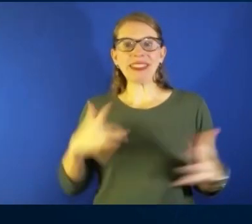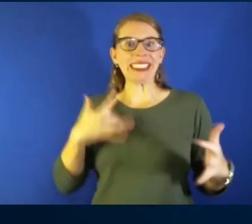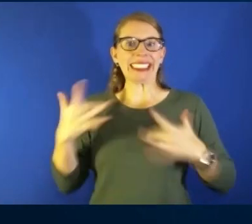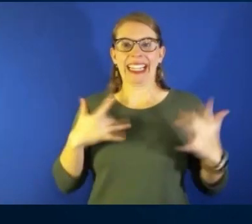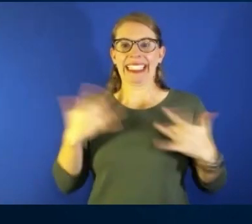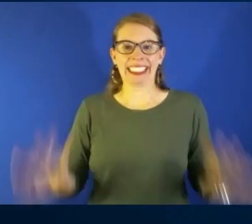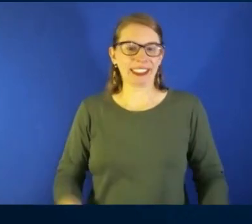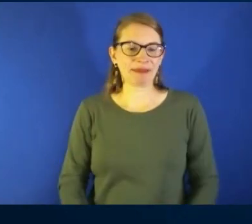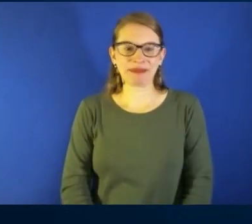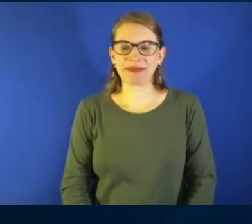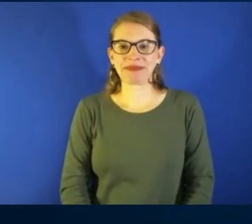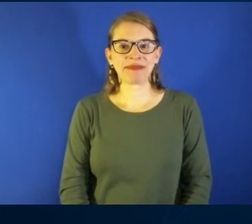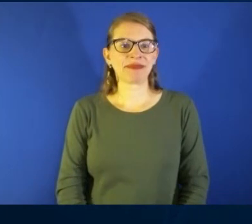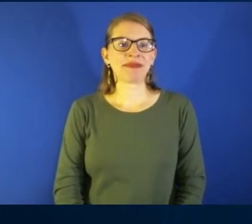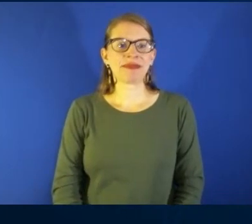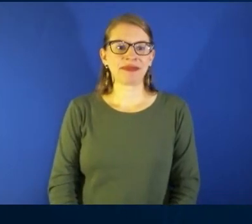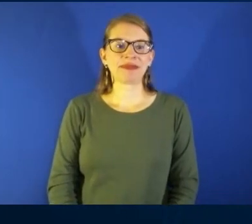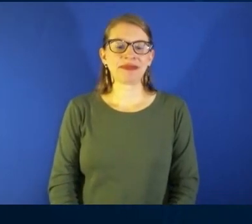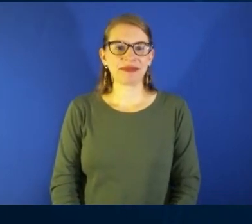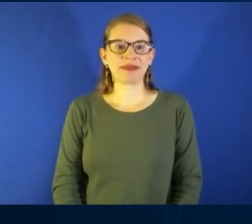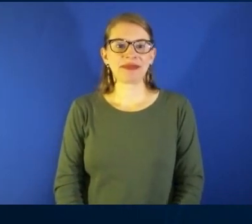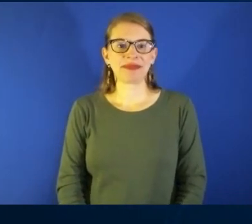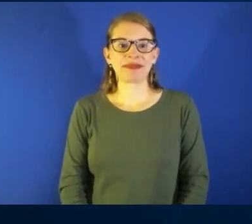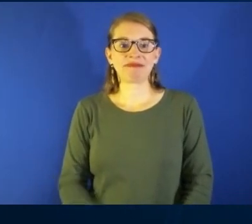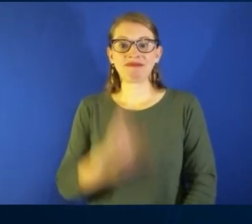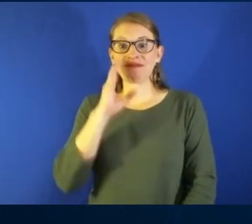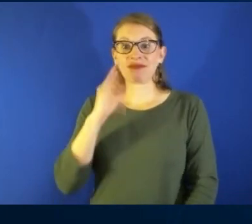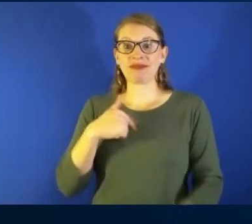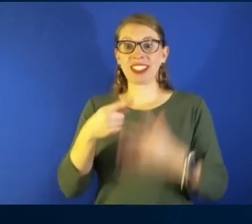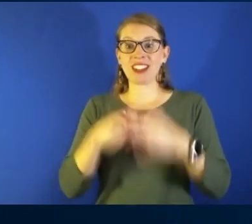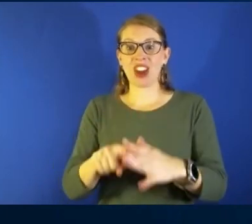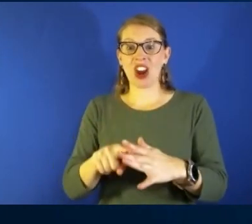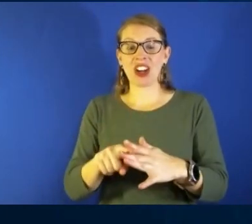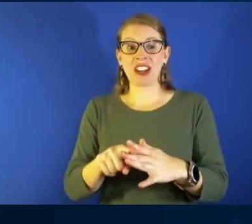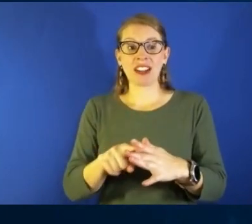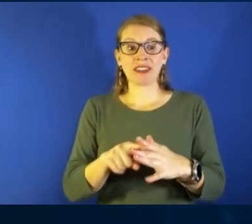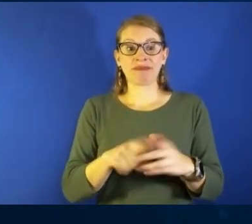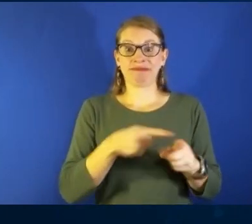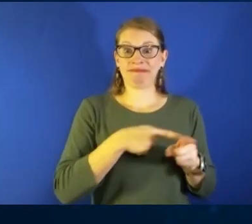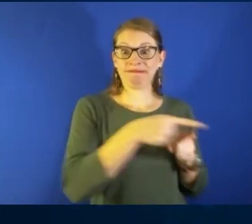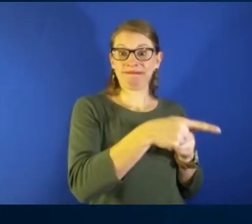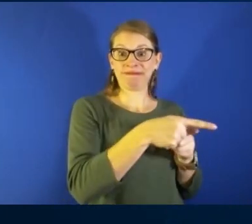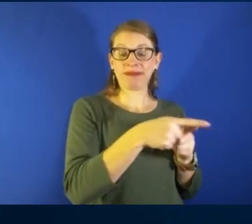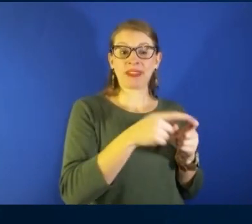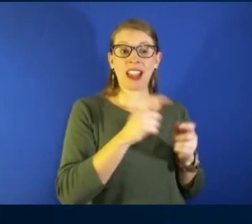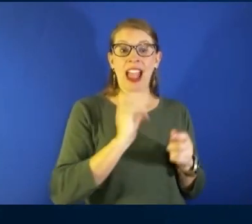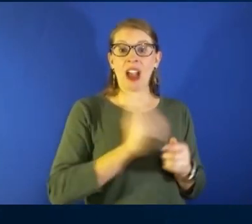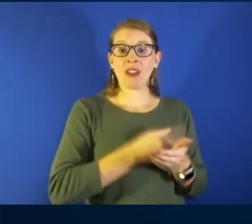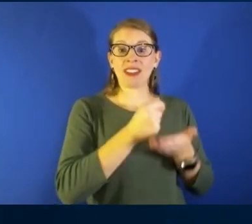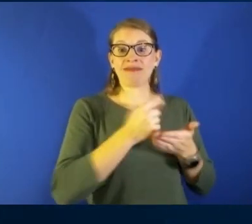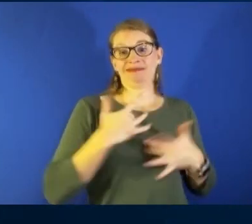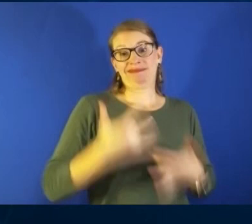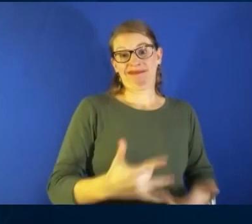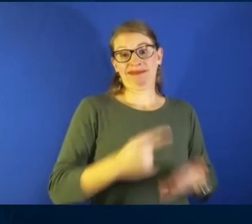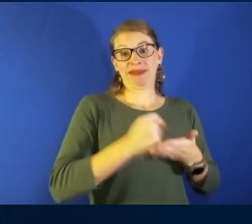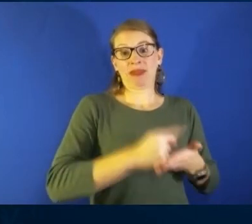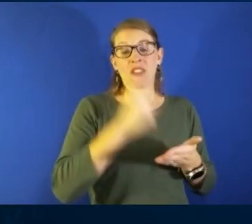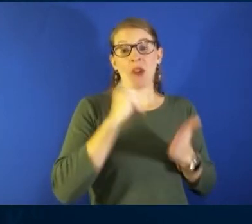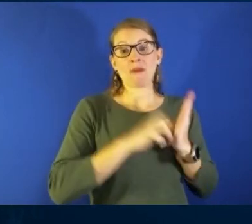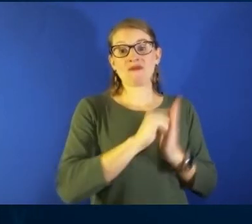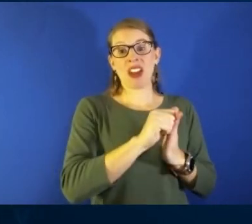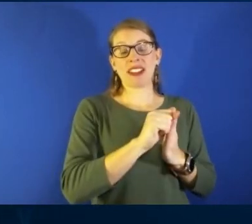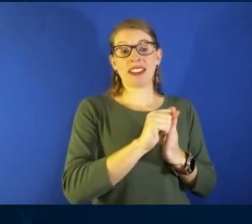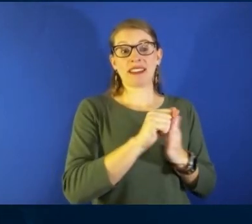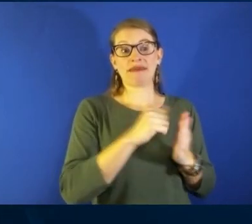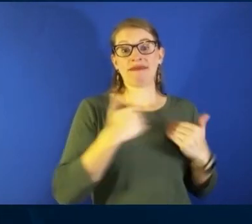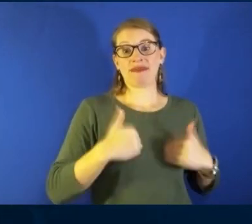just really. When I started out in practice, our typical treatment course for breast cancer was 6 or 6.5